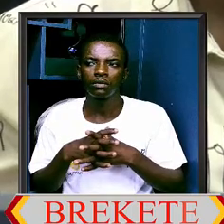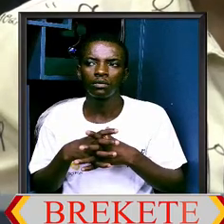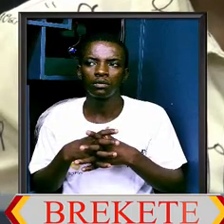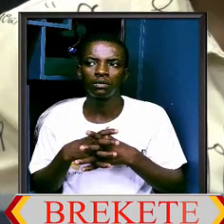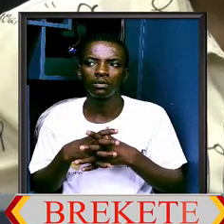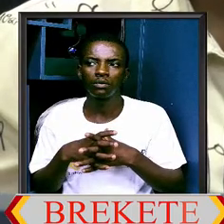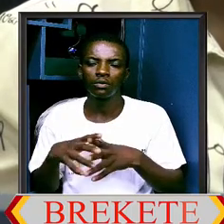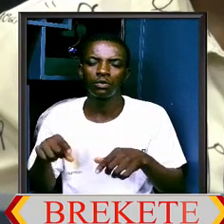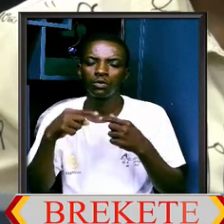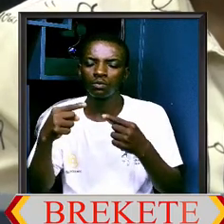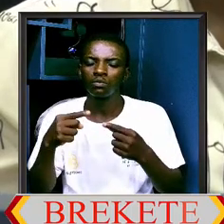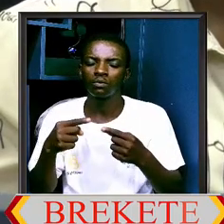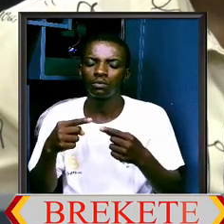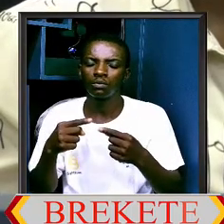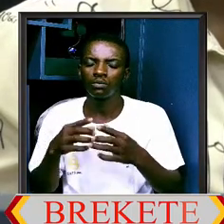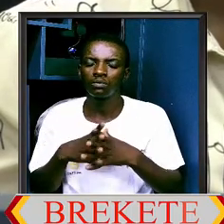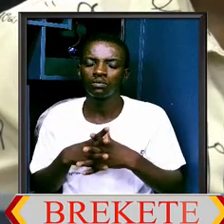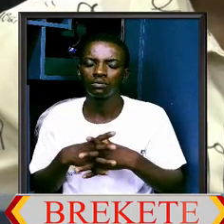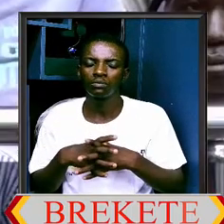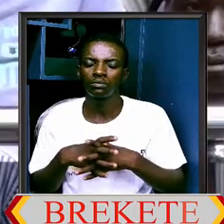So I don't wait.